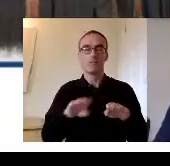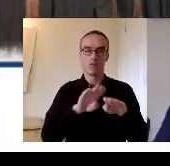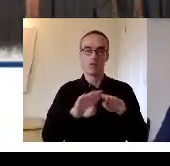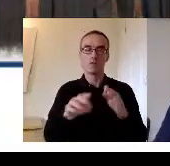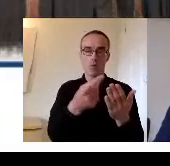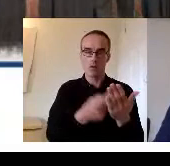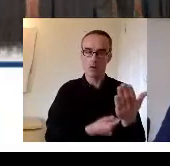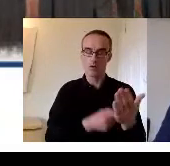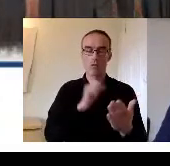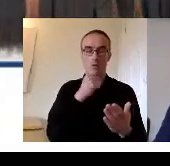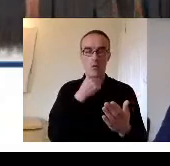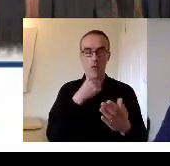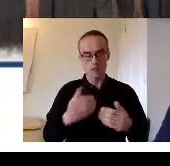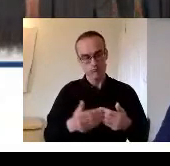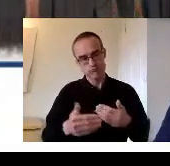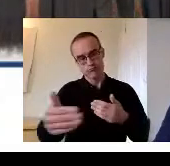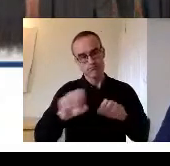well.